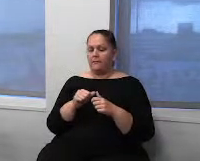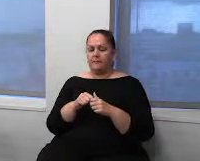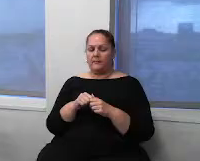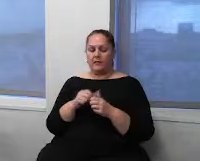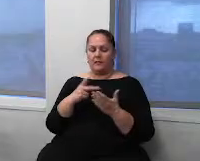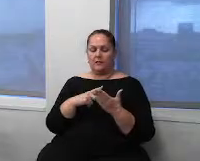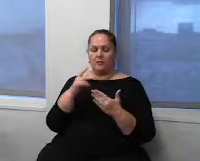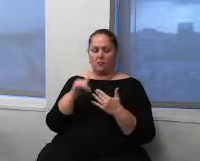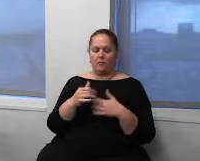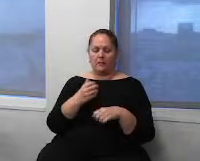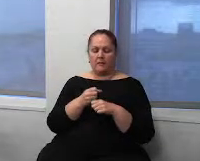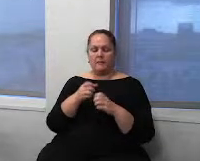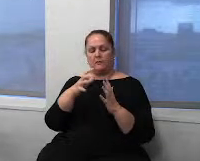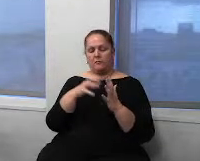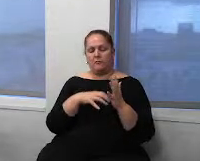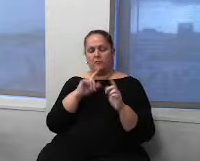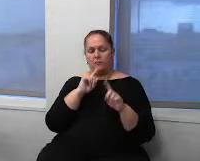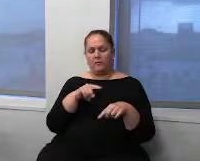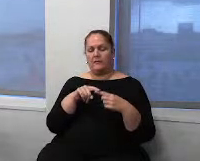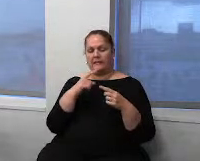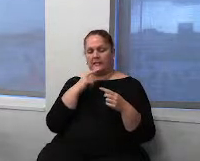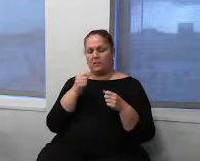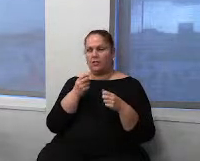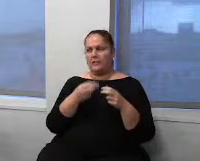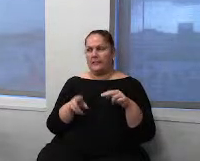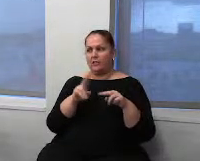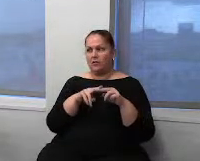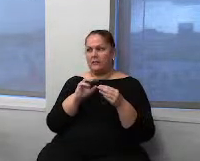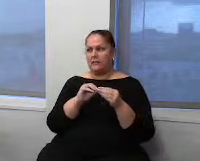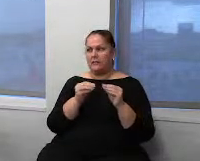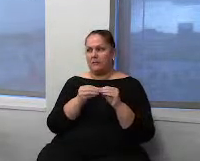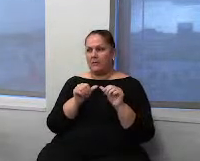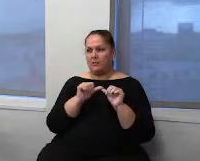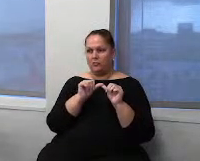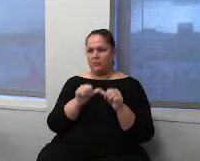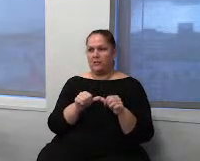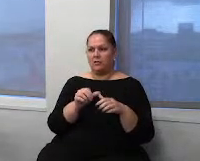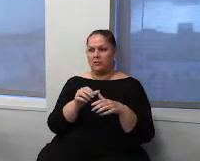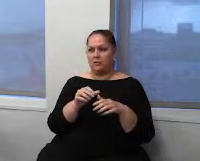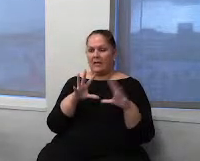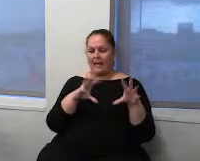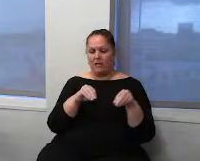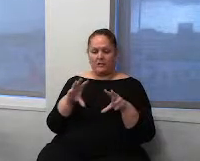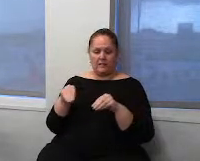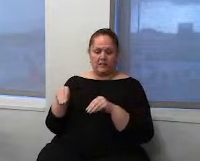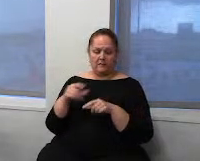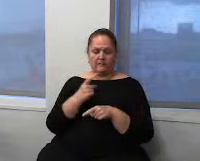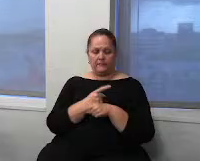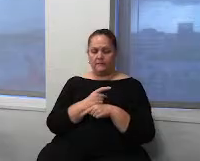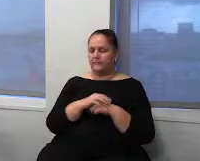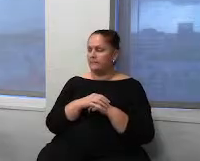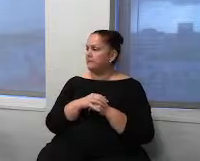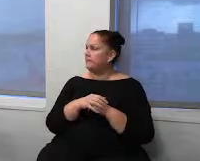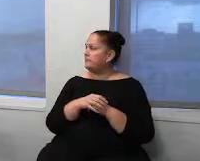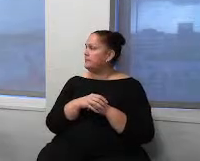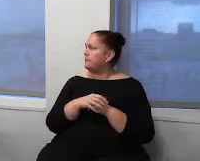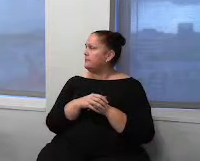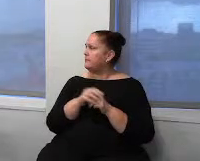program brief indicates that adopting the constrained budget could increase the number and duration of outages,